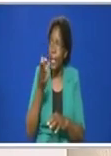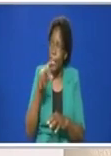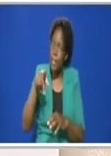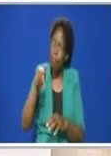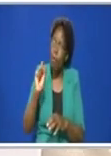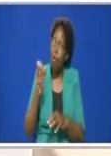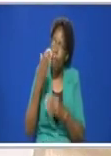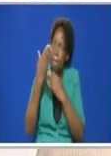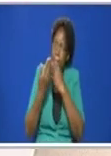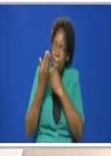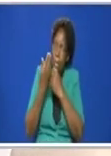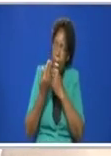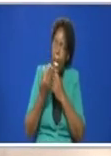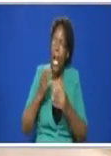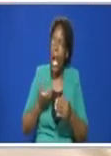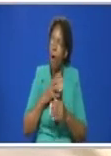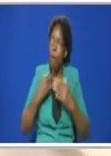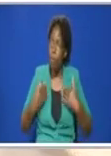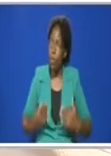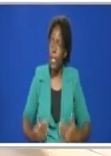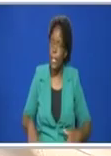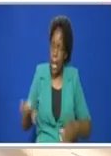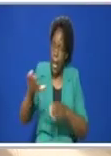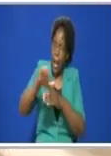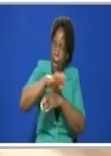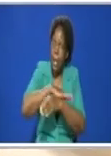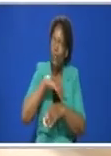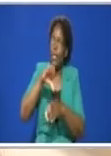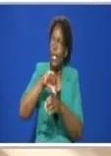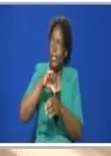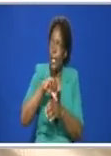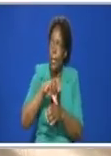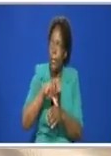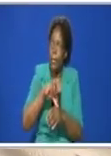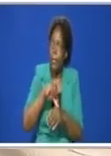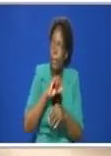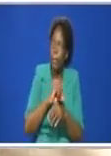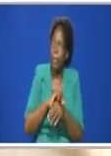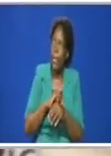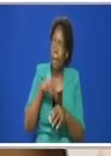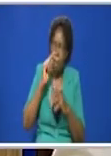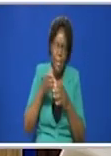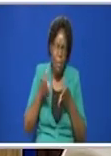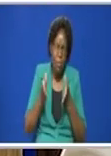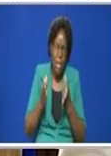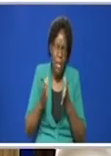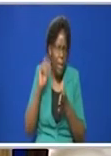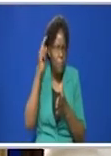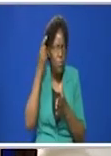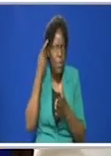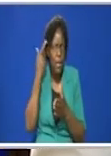pork. All right. Our bodies are also covered with the skin. Uh-huh. By the way, come to think of